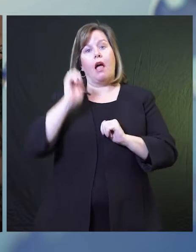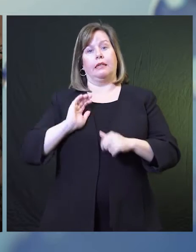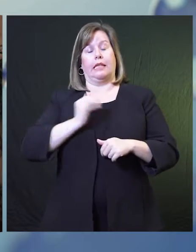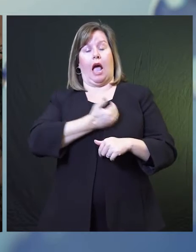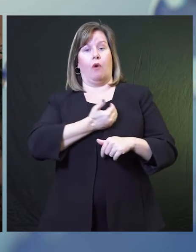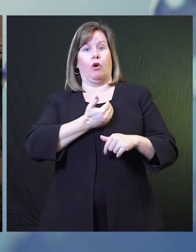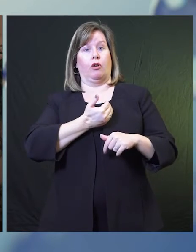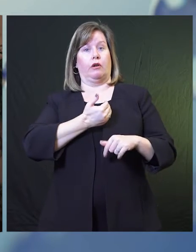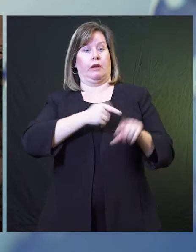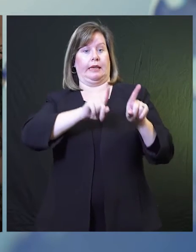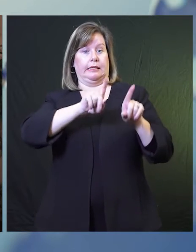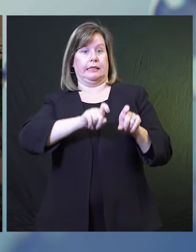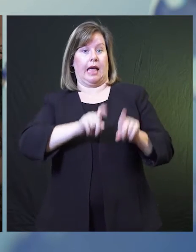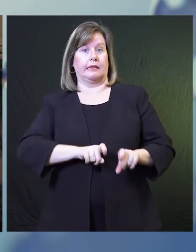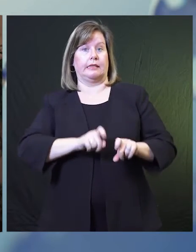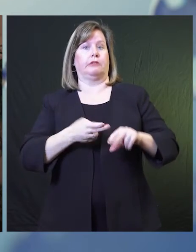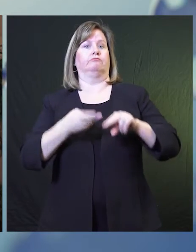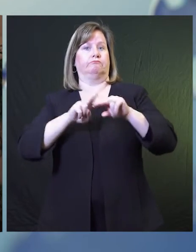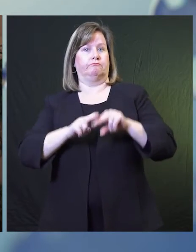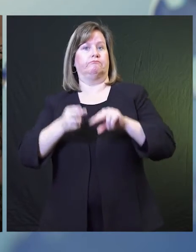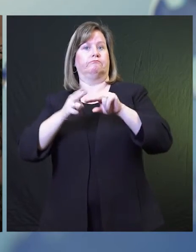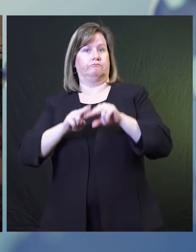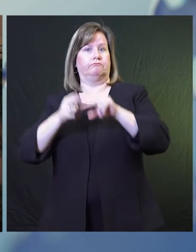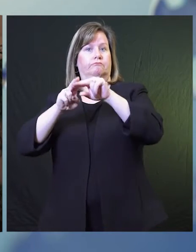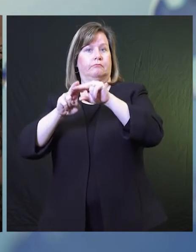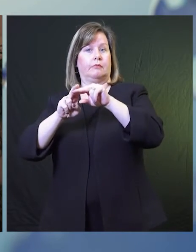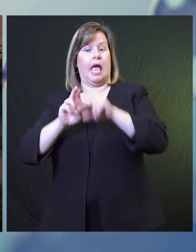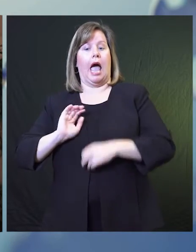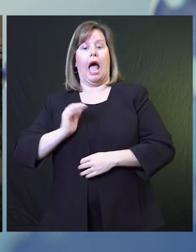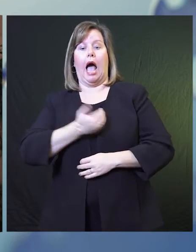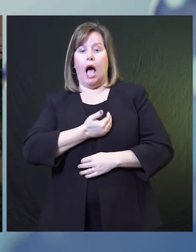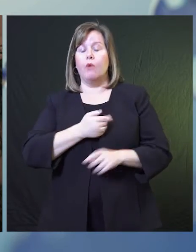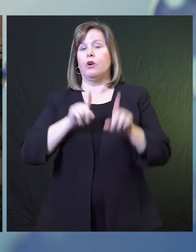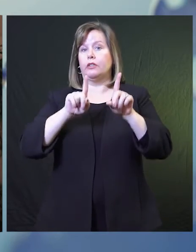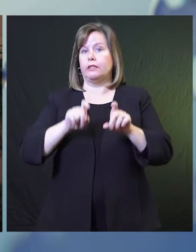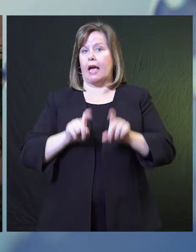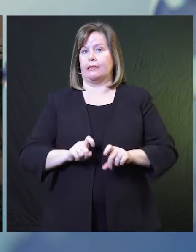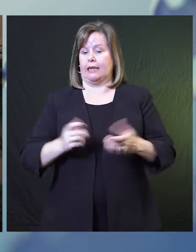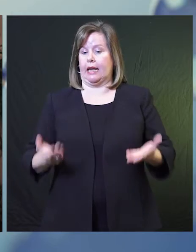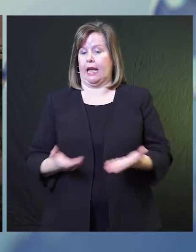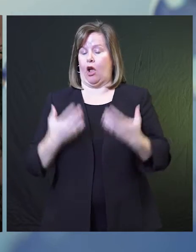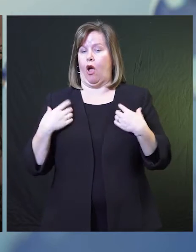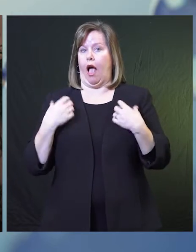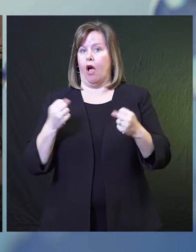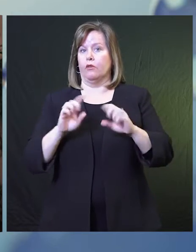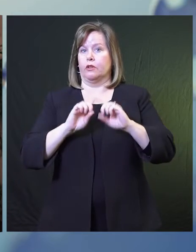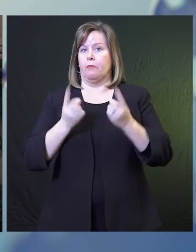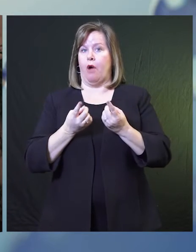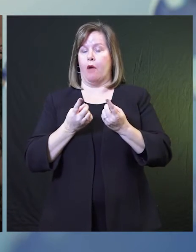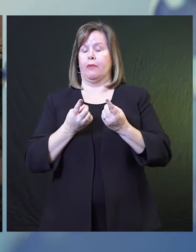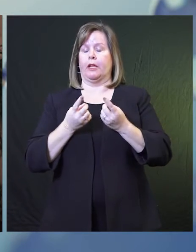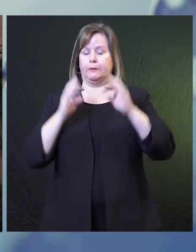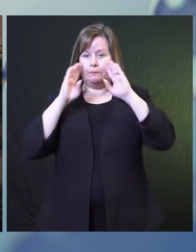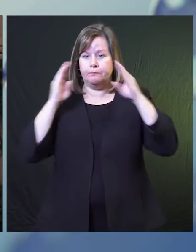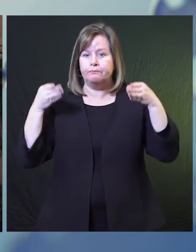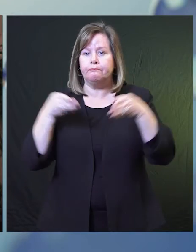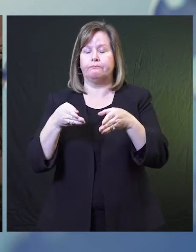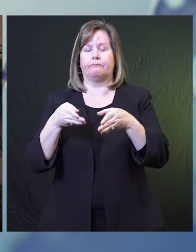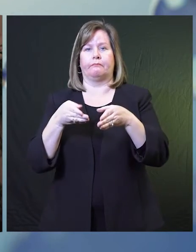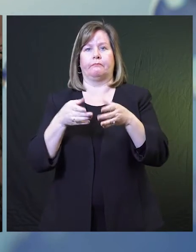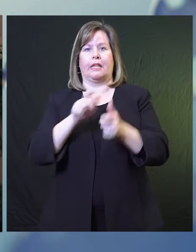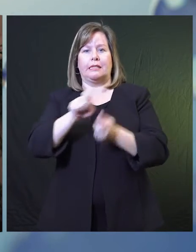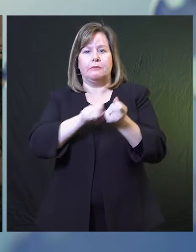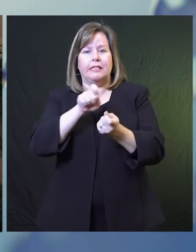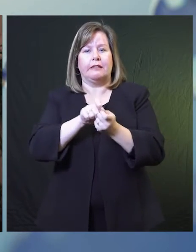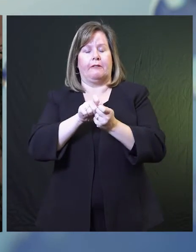because we're doing some very targeted testing here at the health department. And when we have a big batch of samples that we're